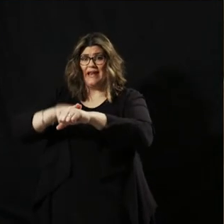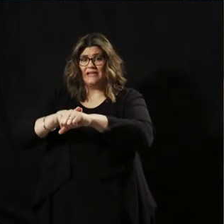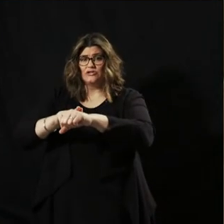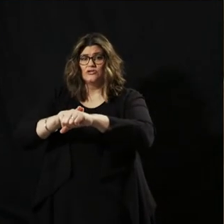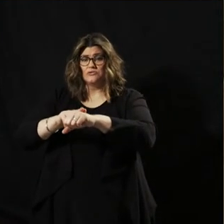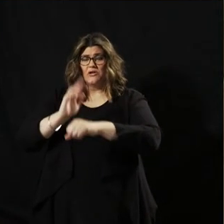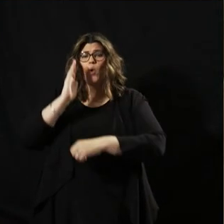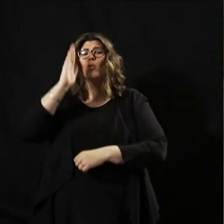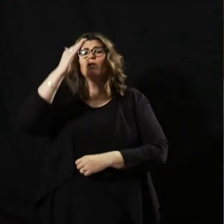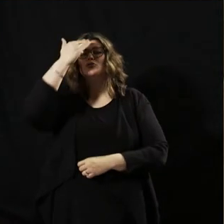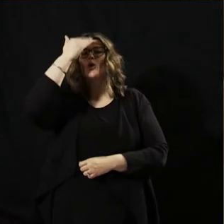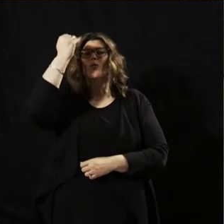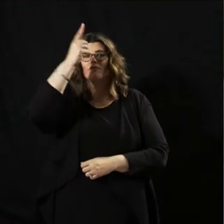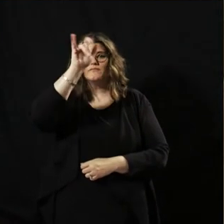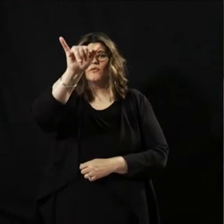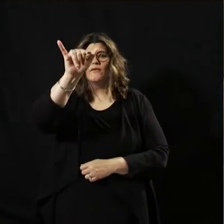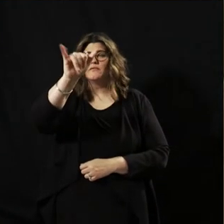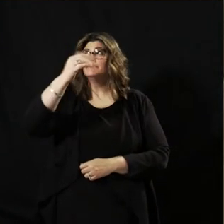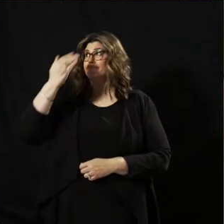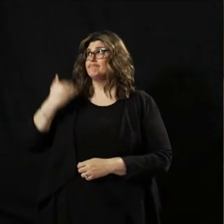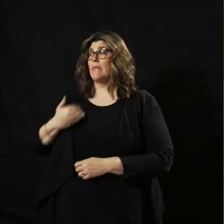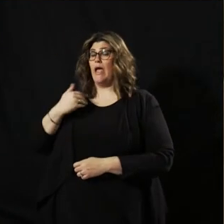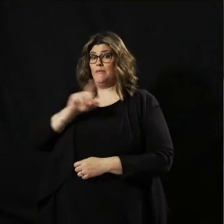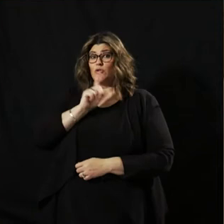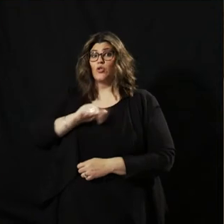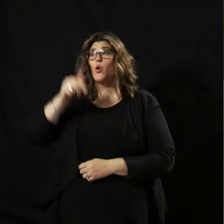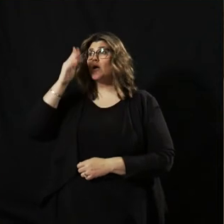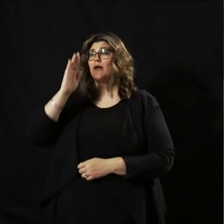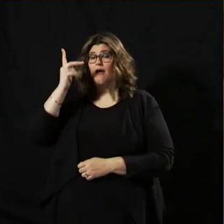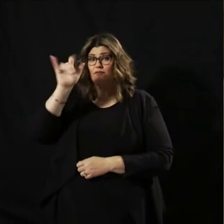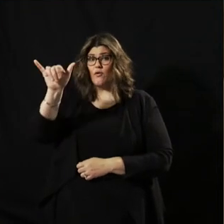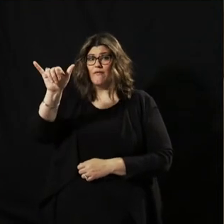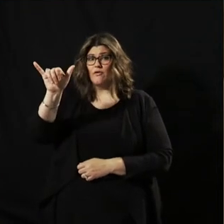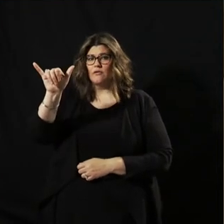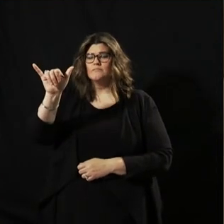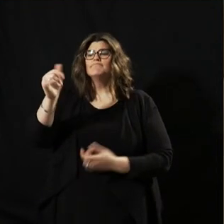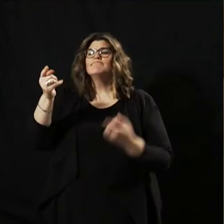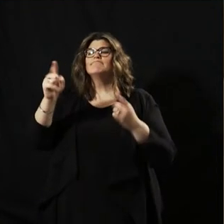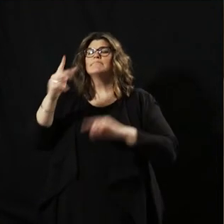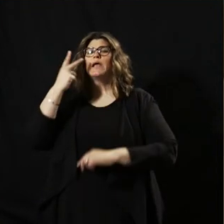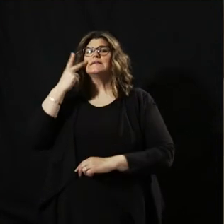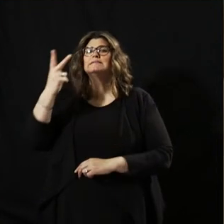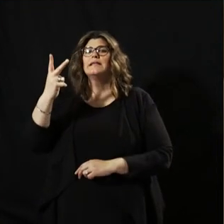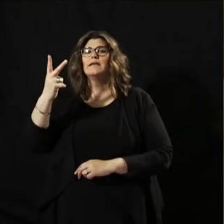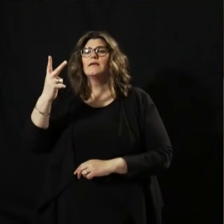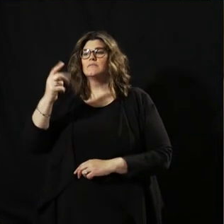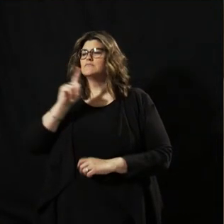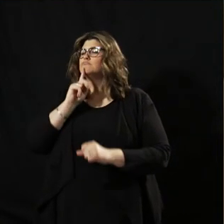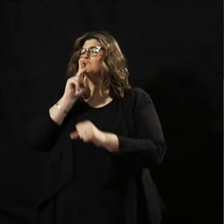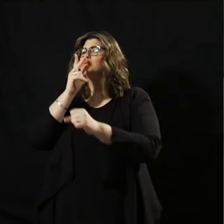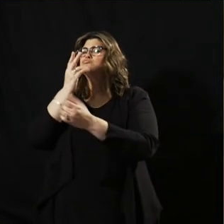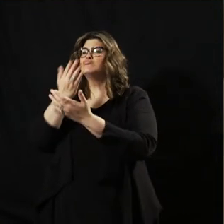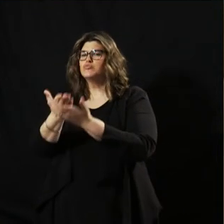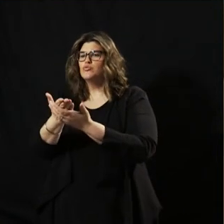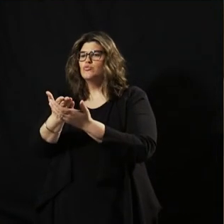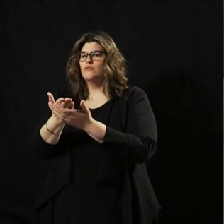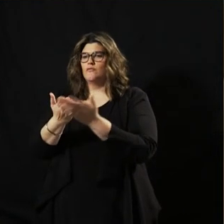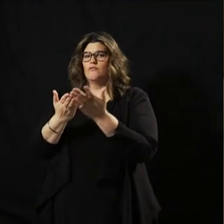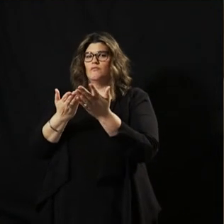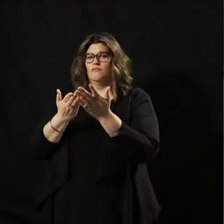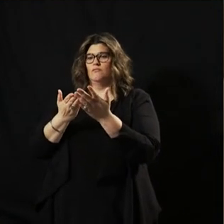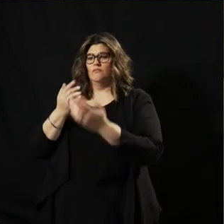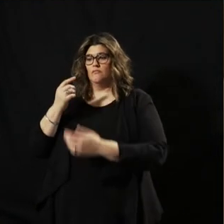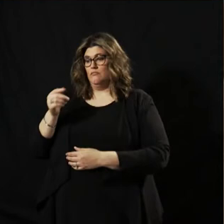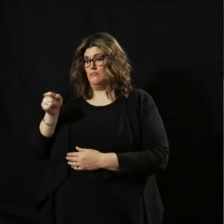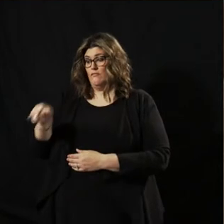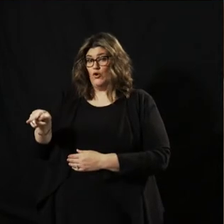Lord, says the Lord God, when in their sight I prove my holiness through you. For